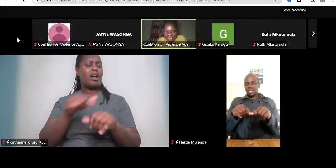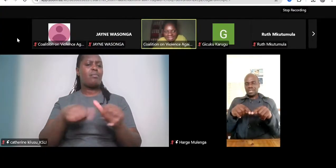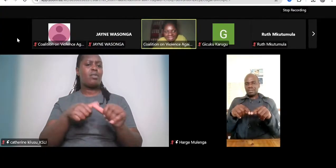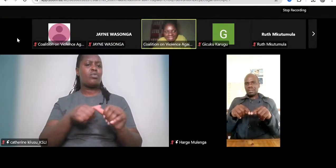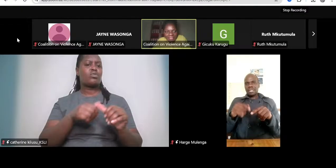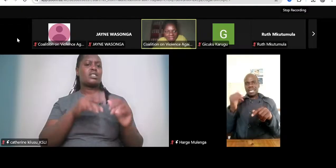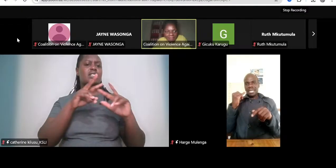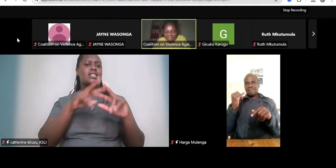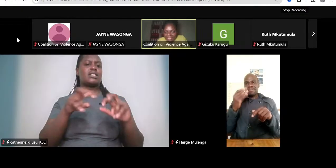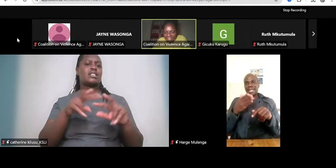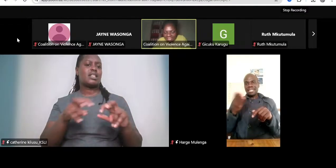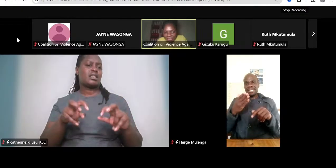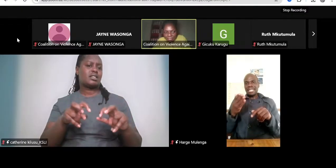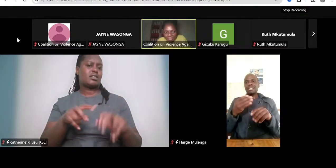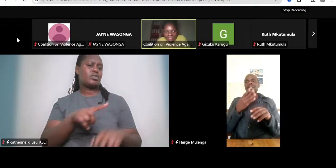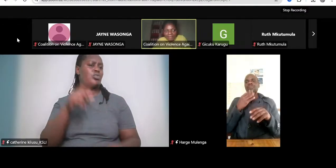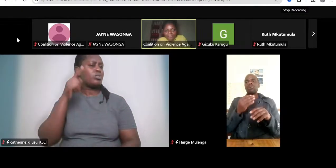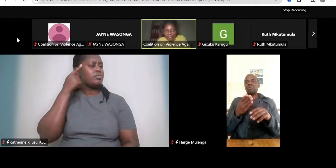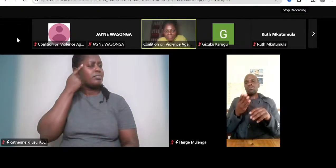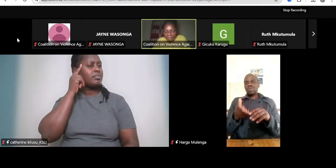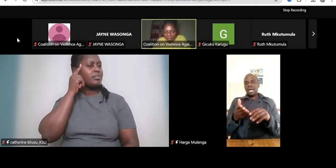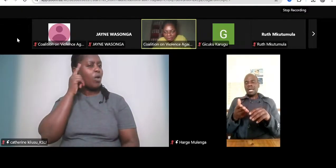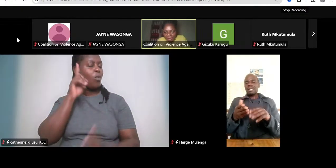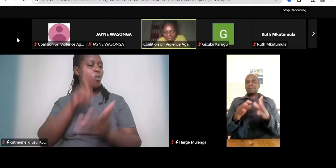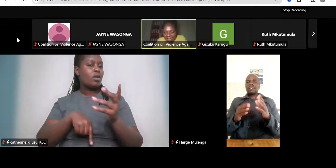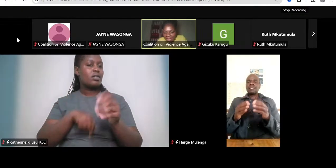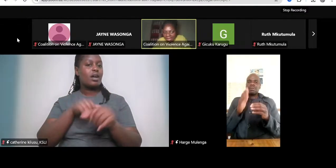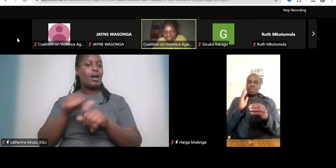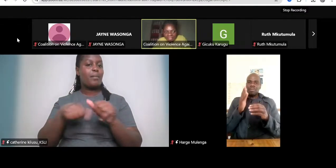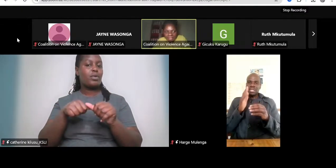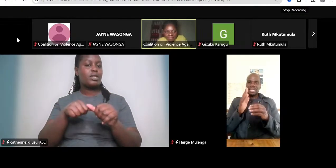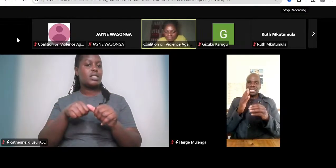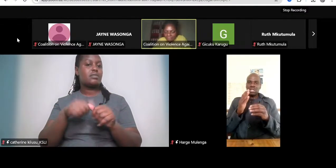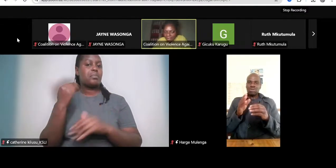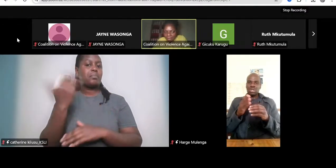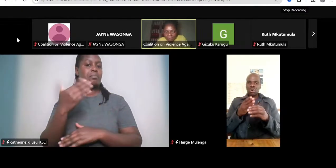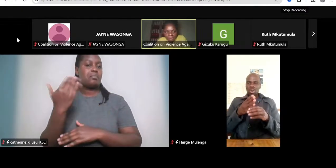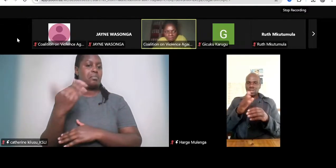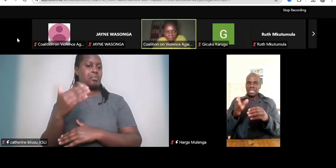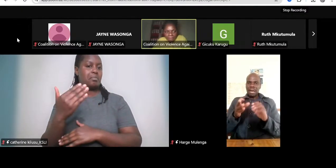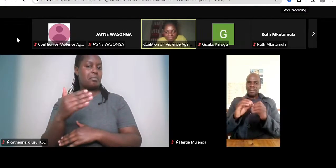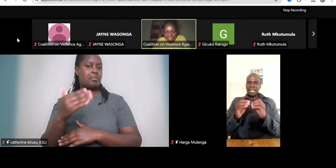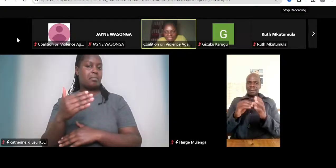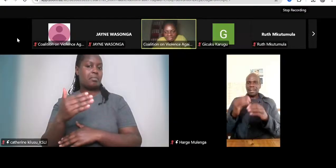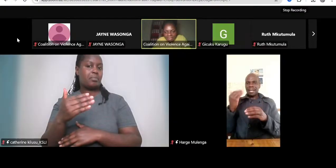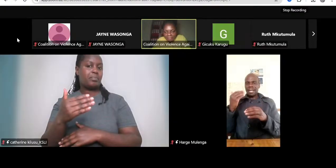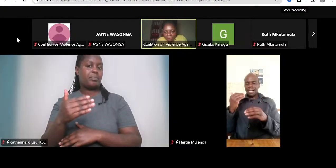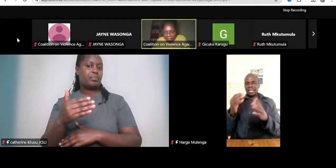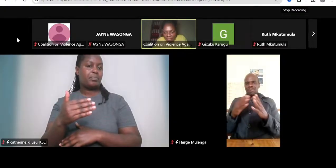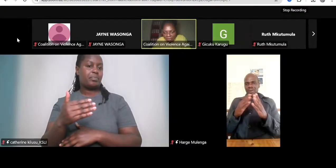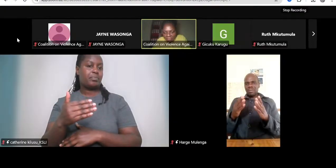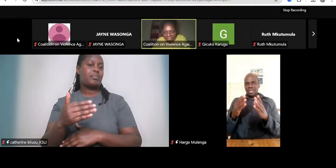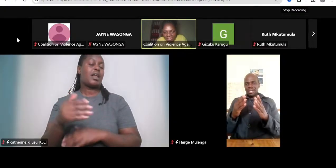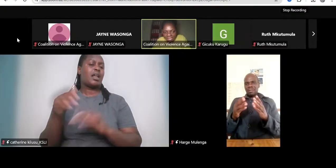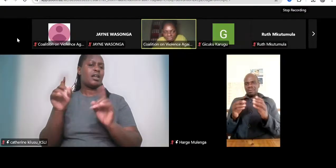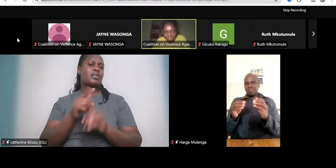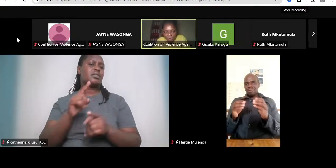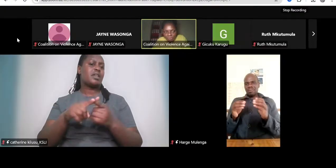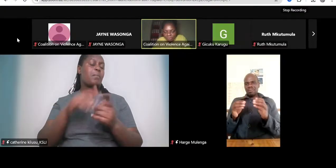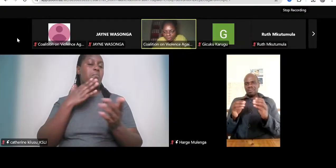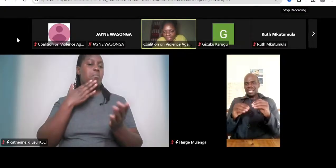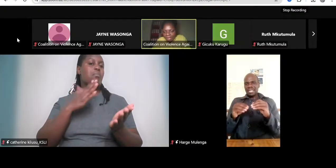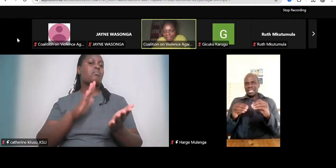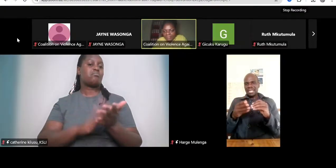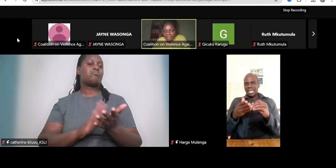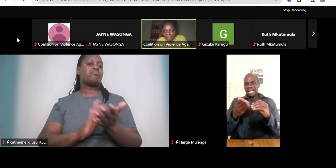about the presentations that have gone before, the commentaries that have gone before. We'd like to